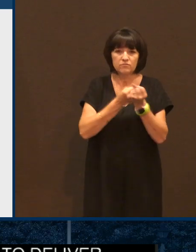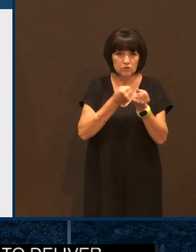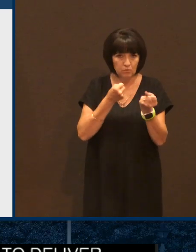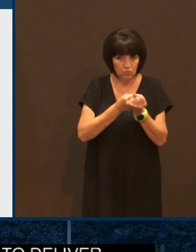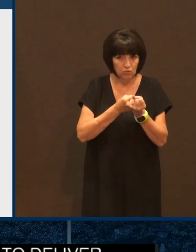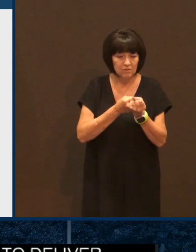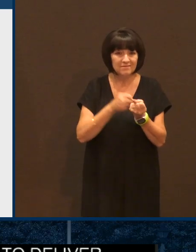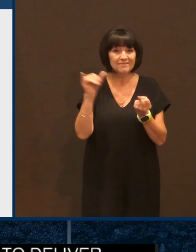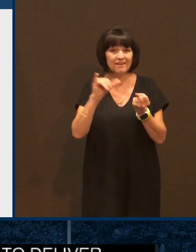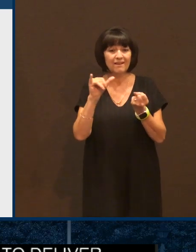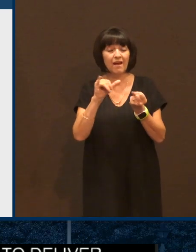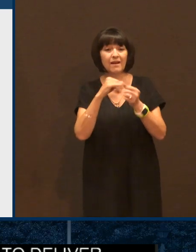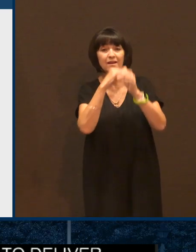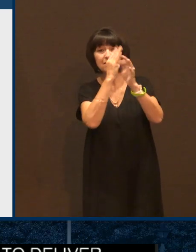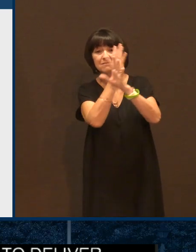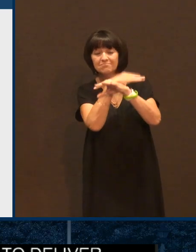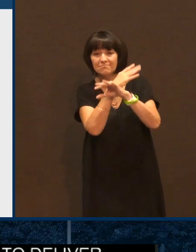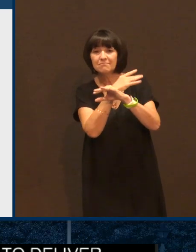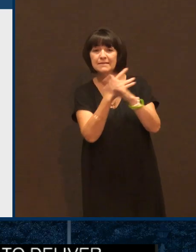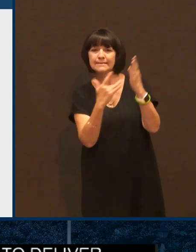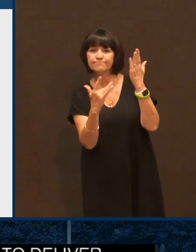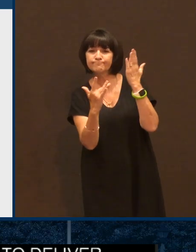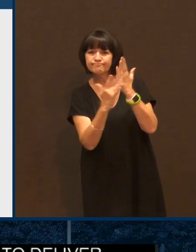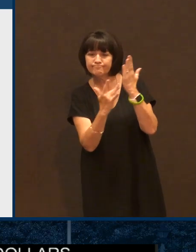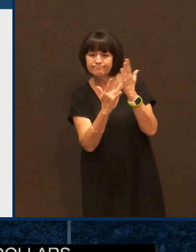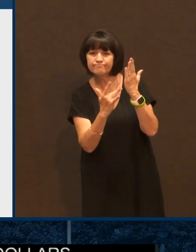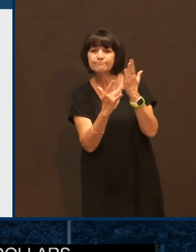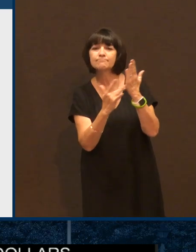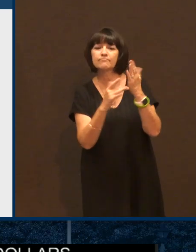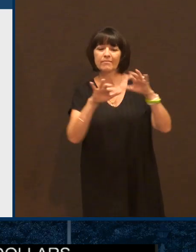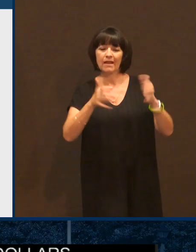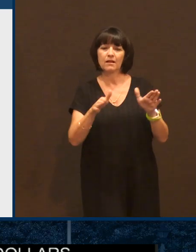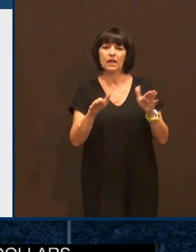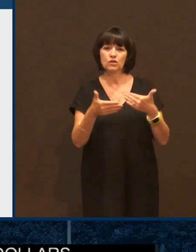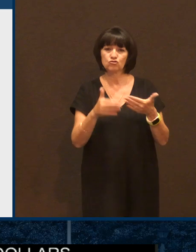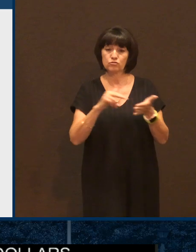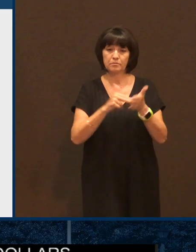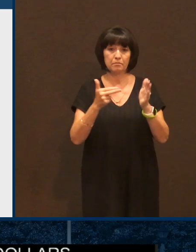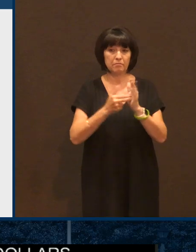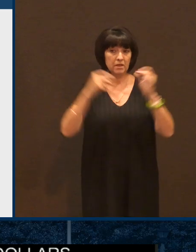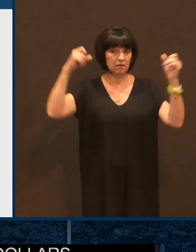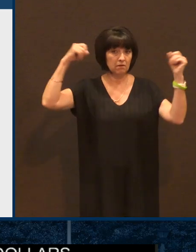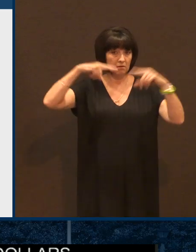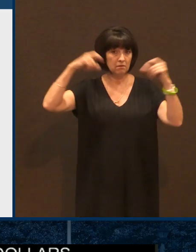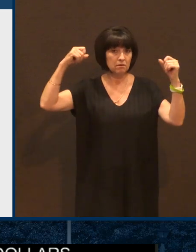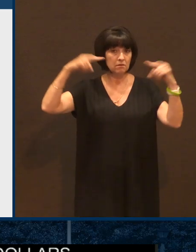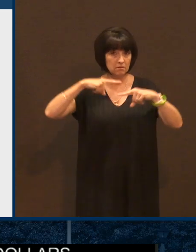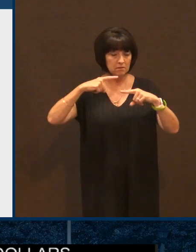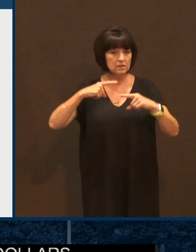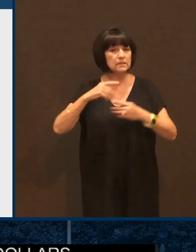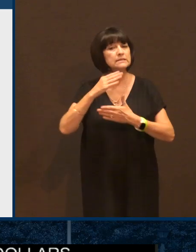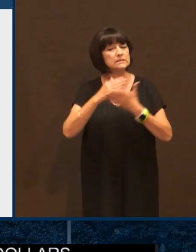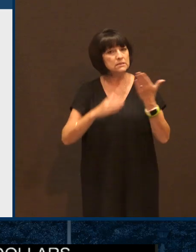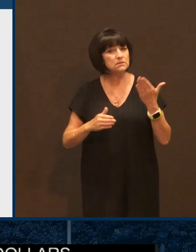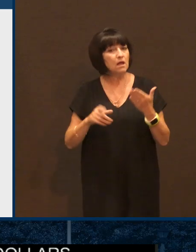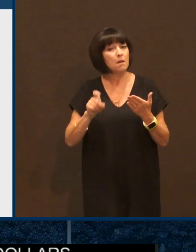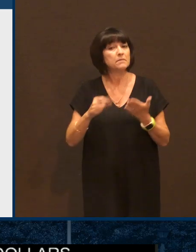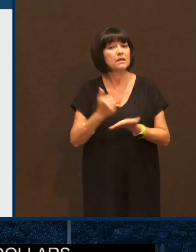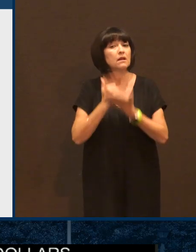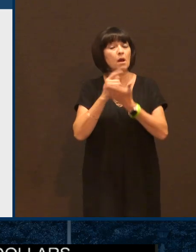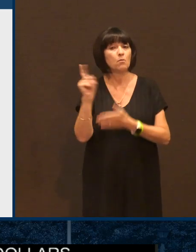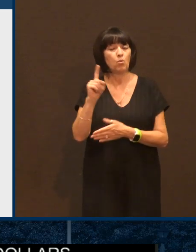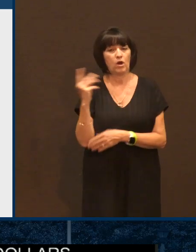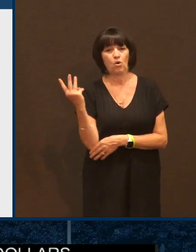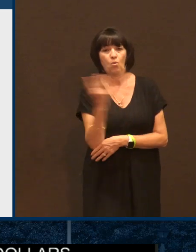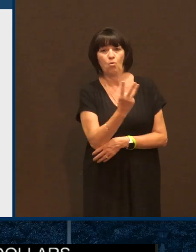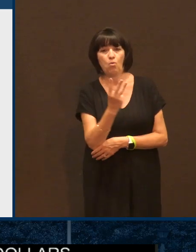classrooms, and that ran the gamut from connectivity, which is particularly poor on the western side of Kent and Sussex counties,